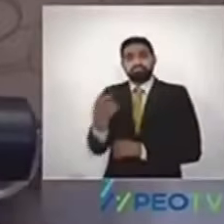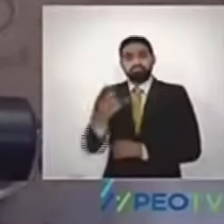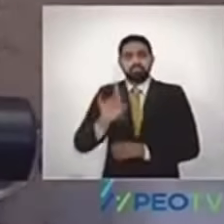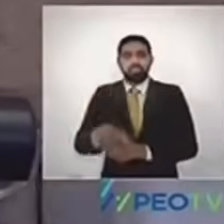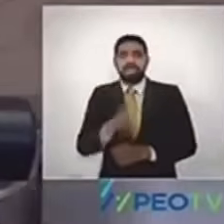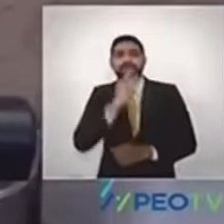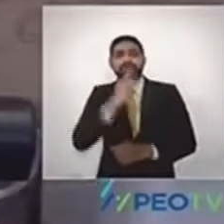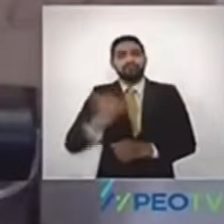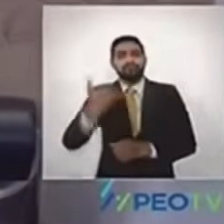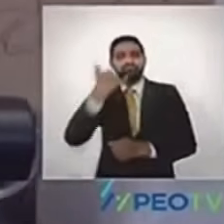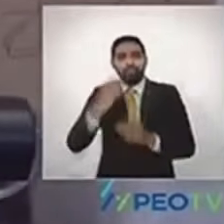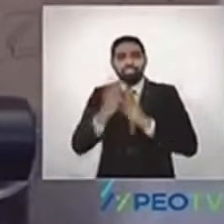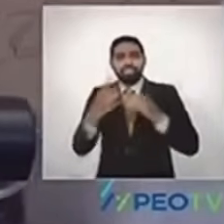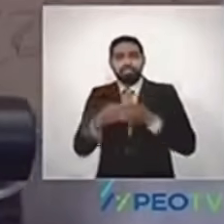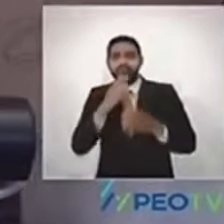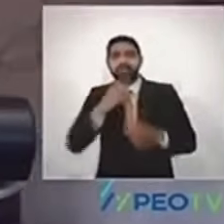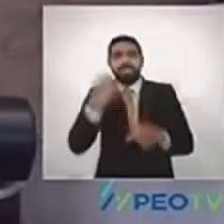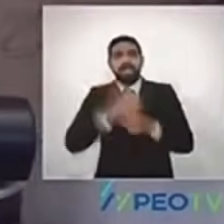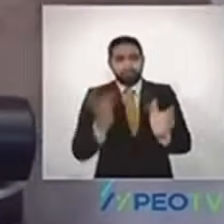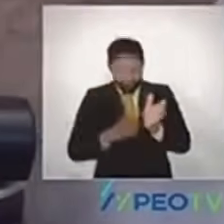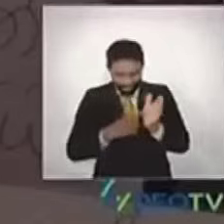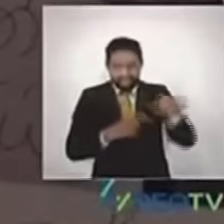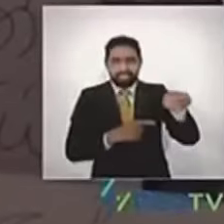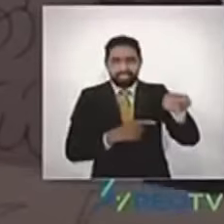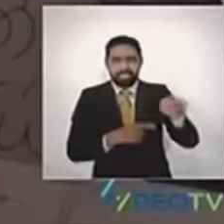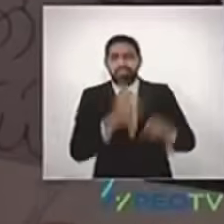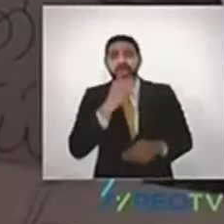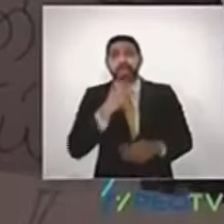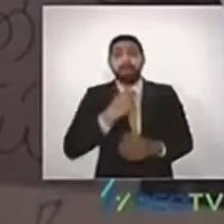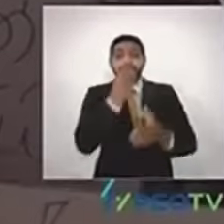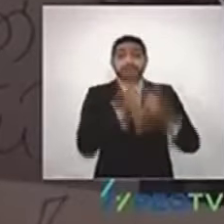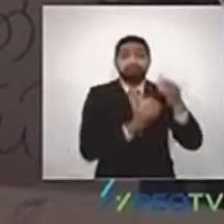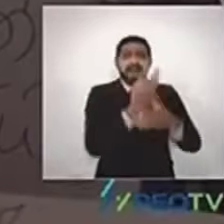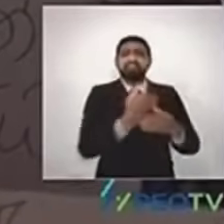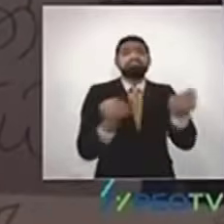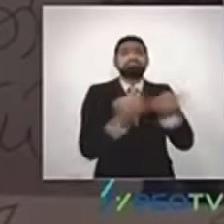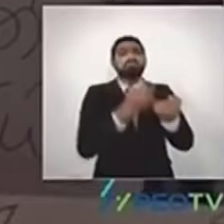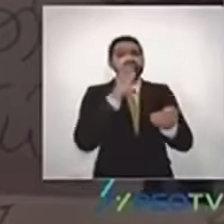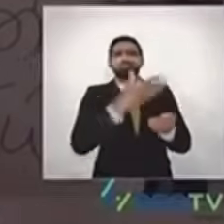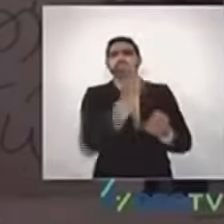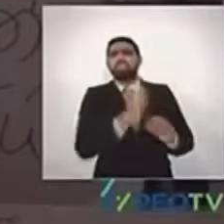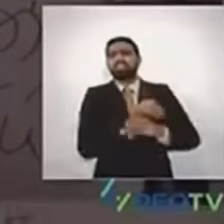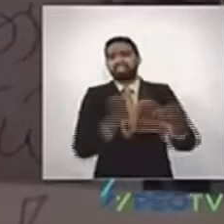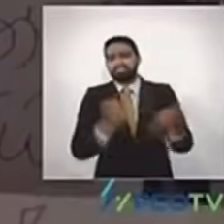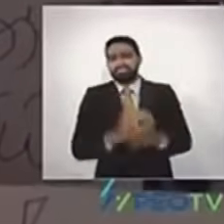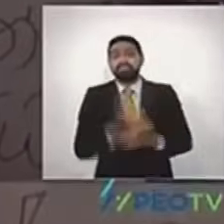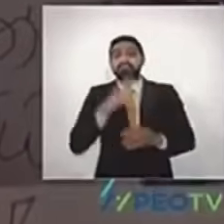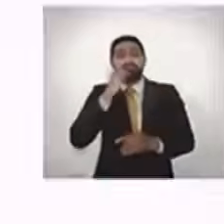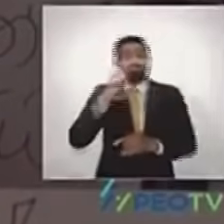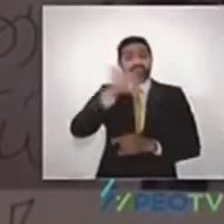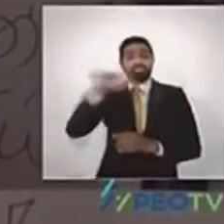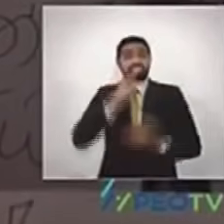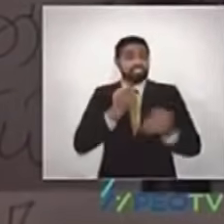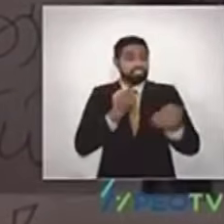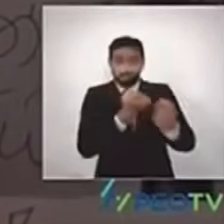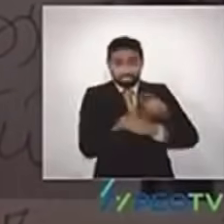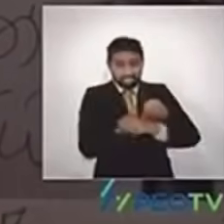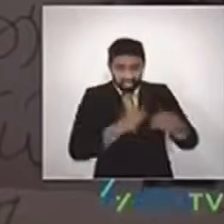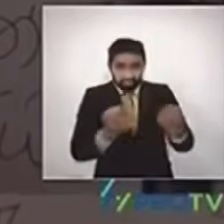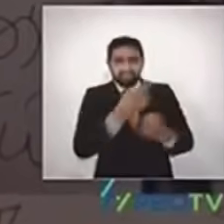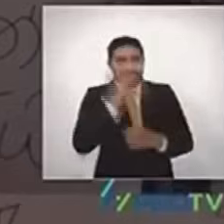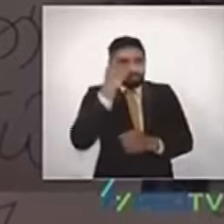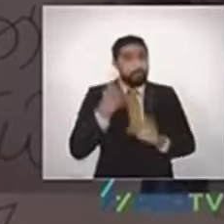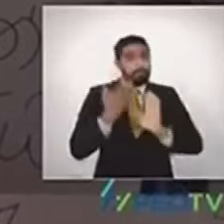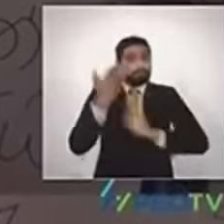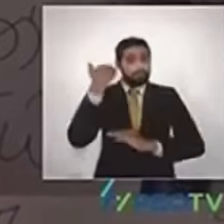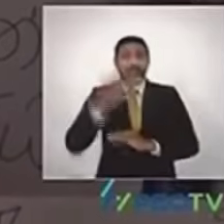people. The Pohottua does not have any supporters. When you don't have support from the public, this government went to the extent of using the police to